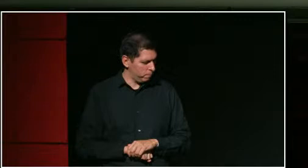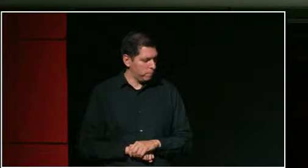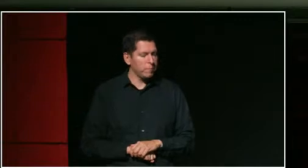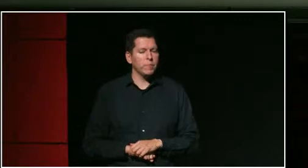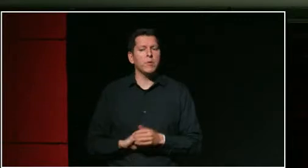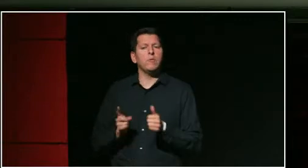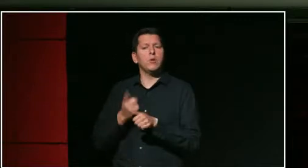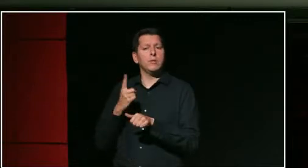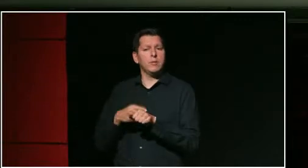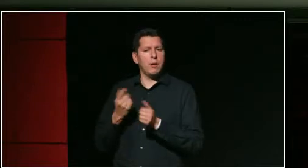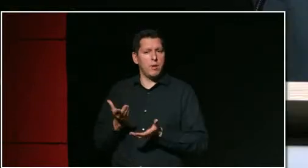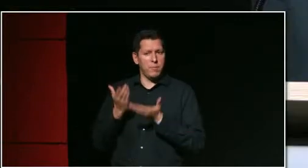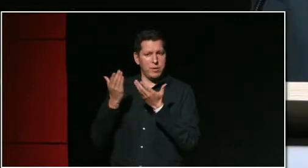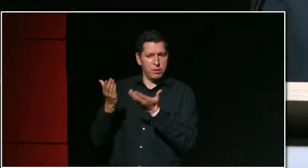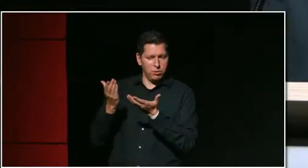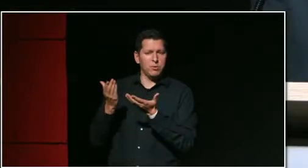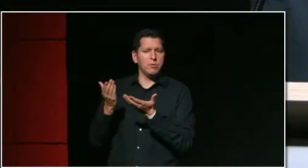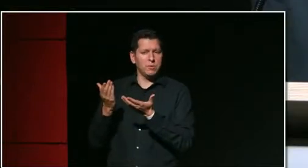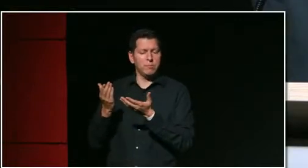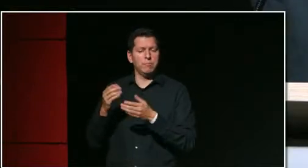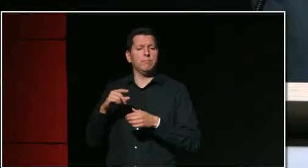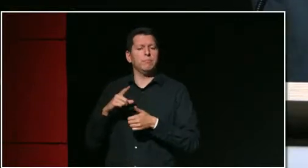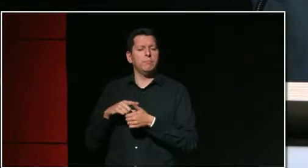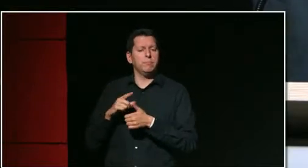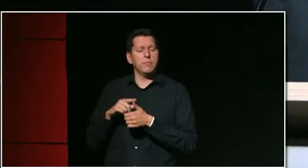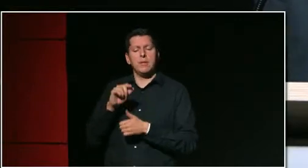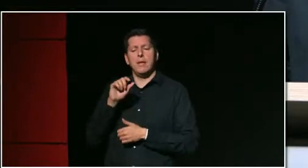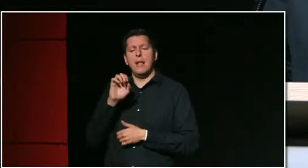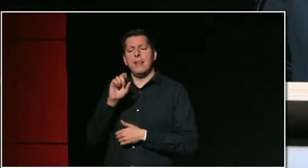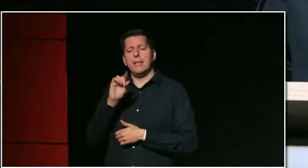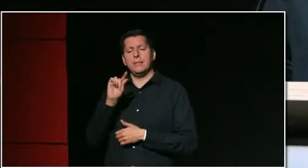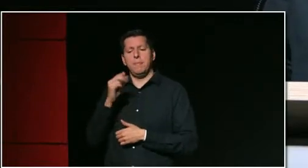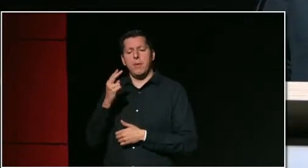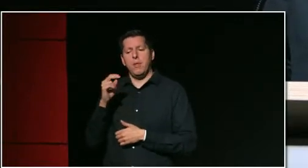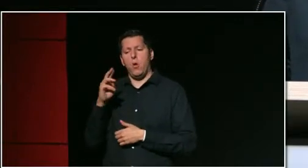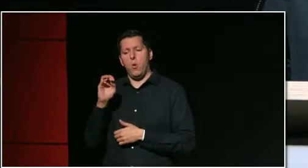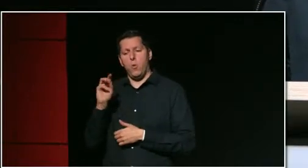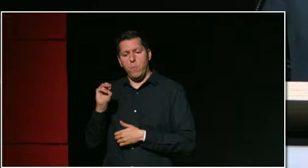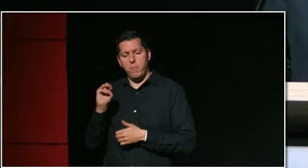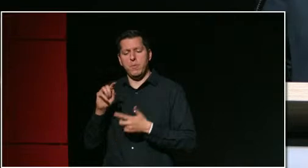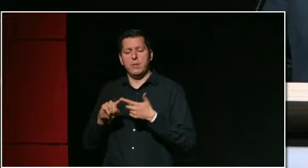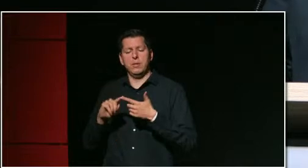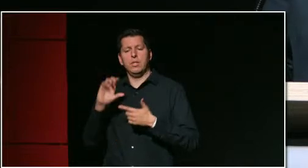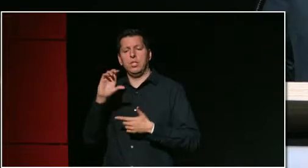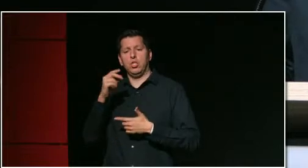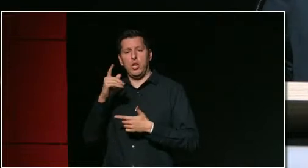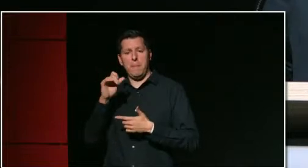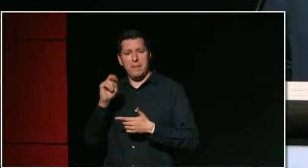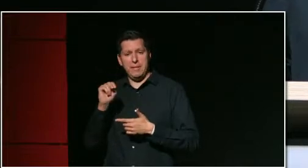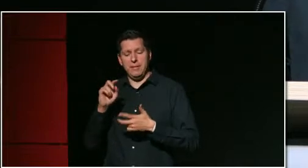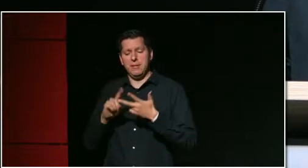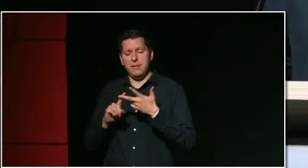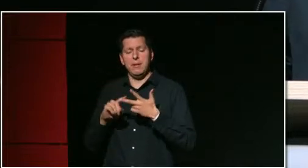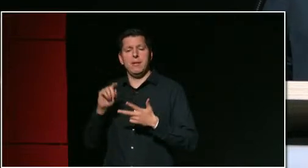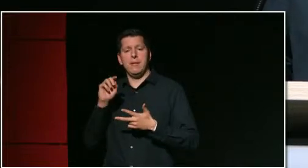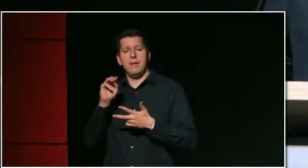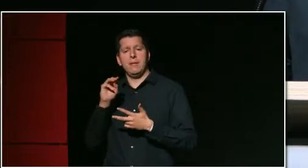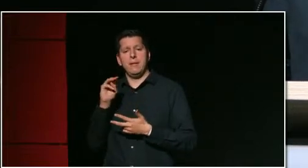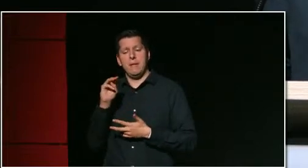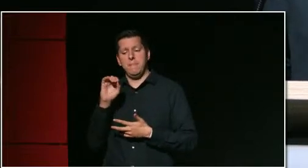First nominations for Elisabeth Holm, Carolyn Chaplin, and Paul